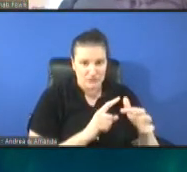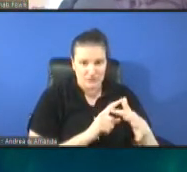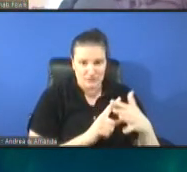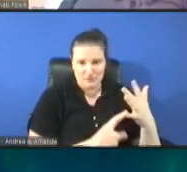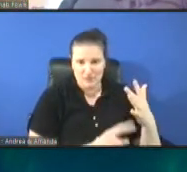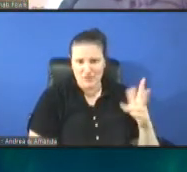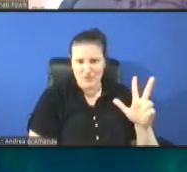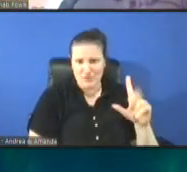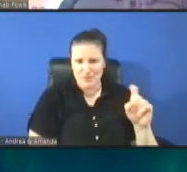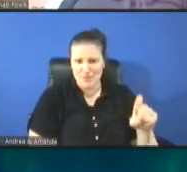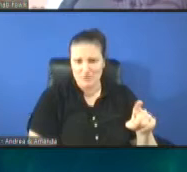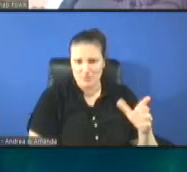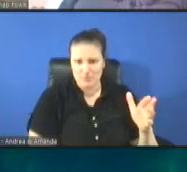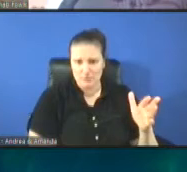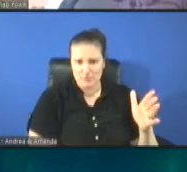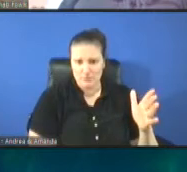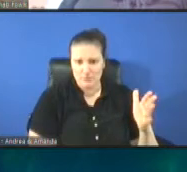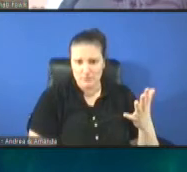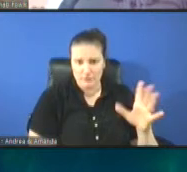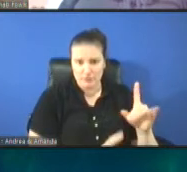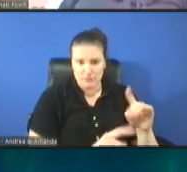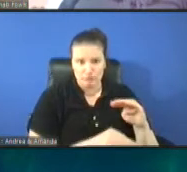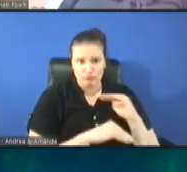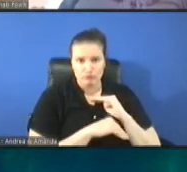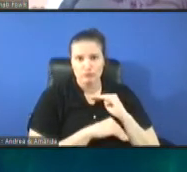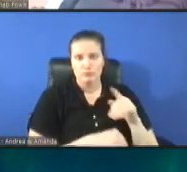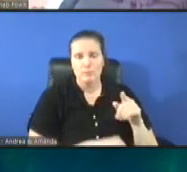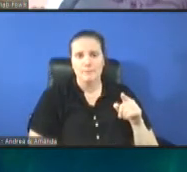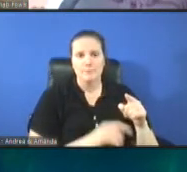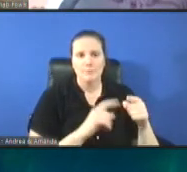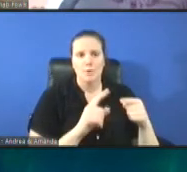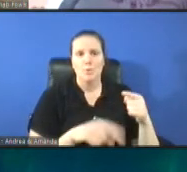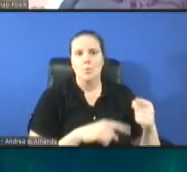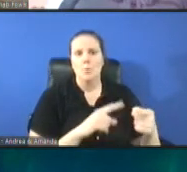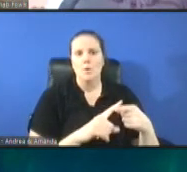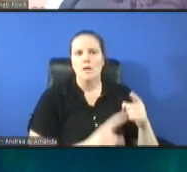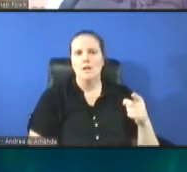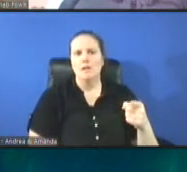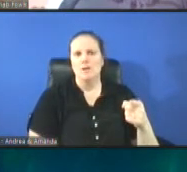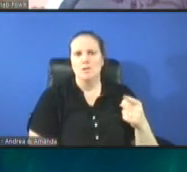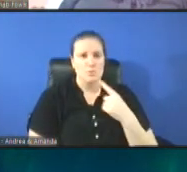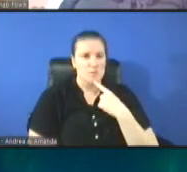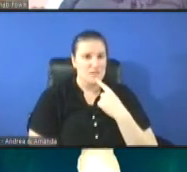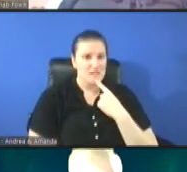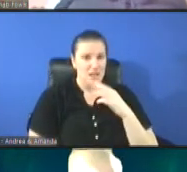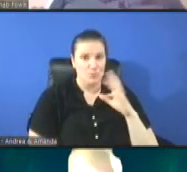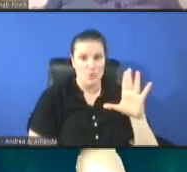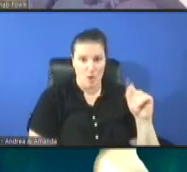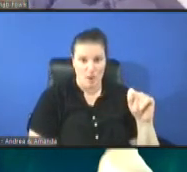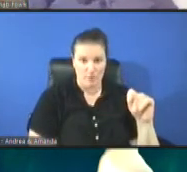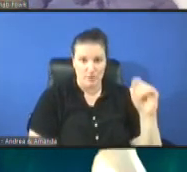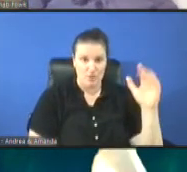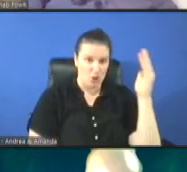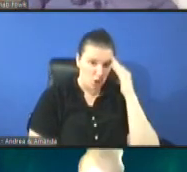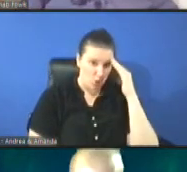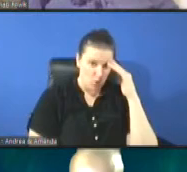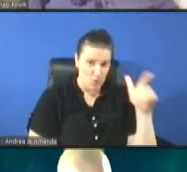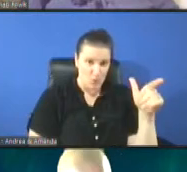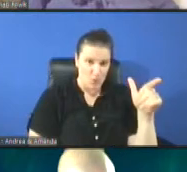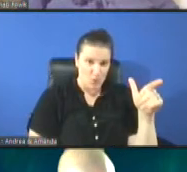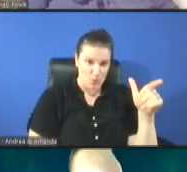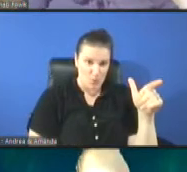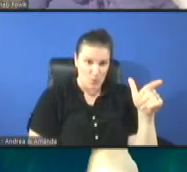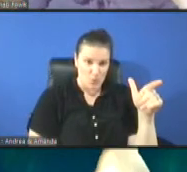like three questions, so I don't know if I answered all three. I asked when, I think you said when Robert Taylor knew,